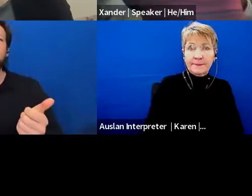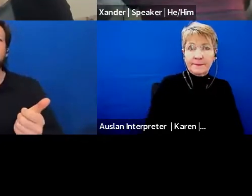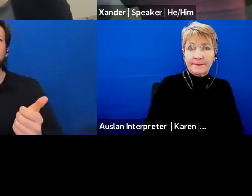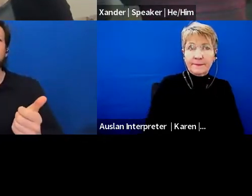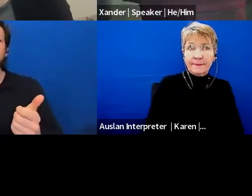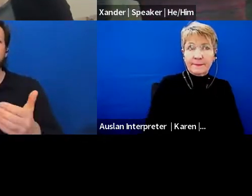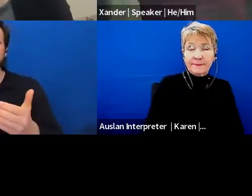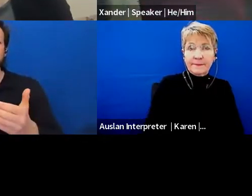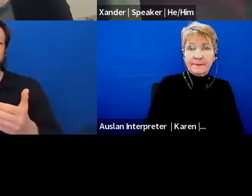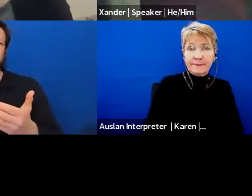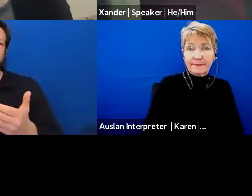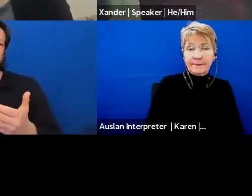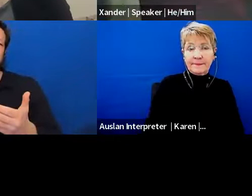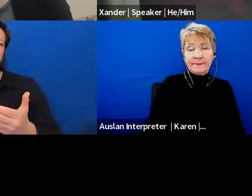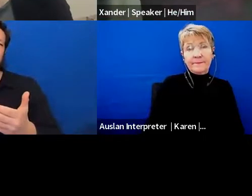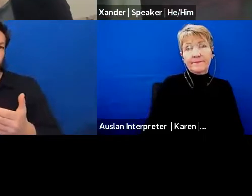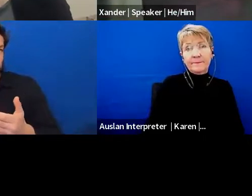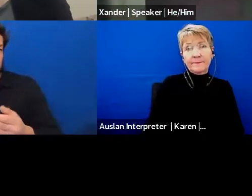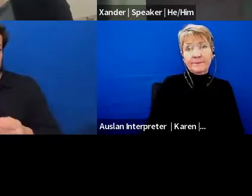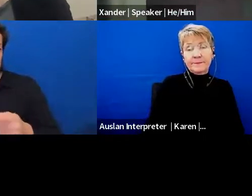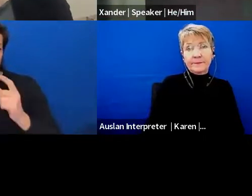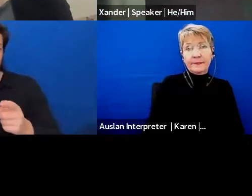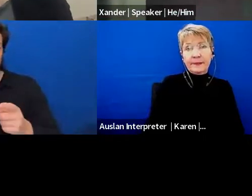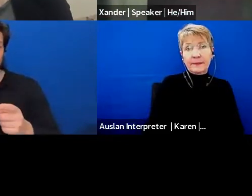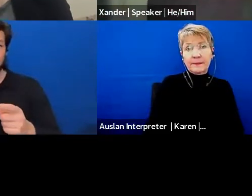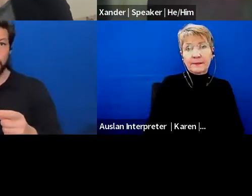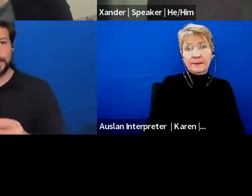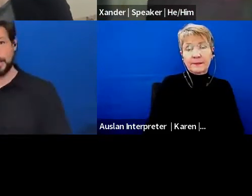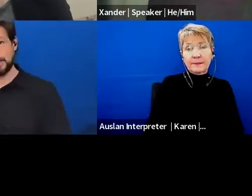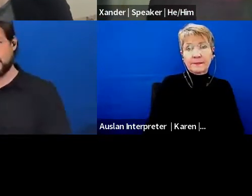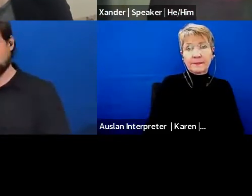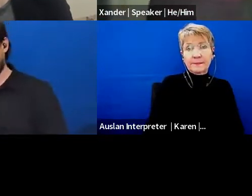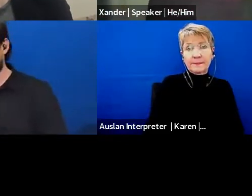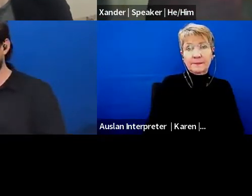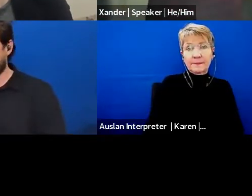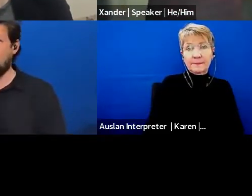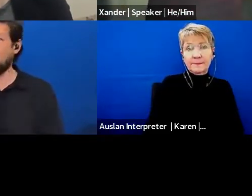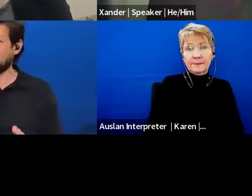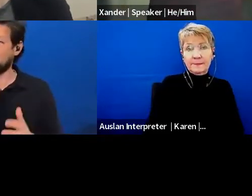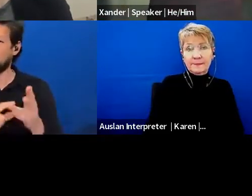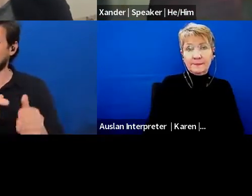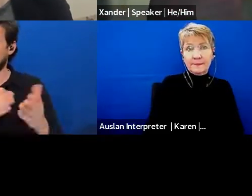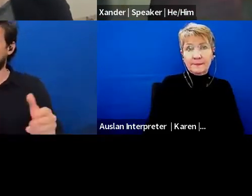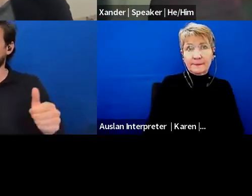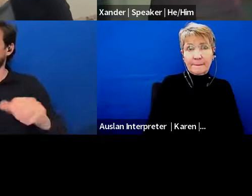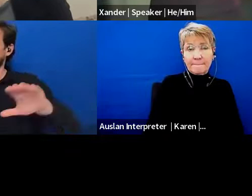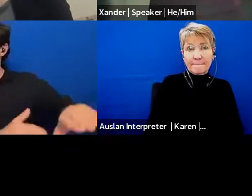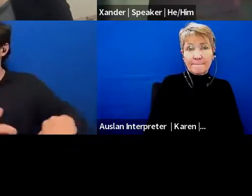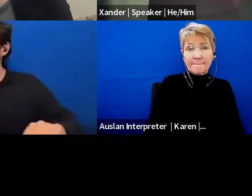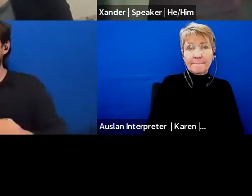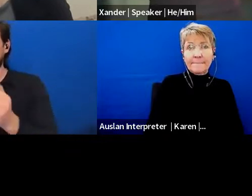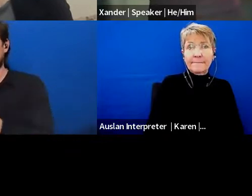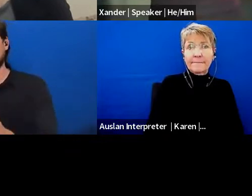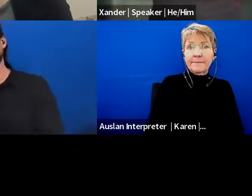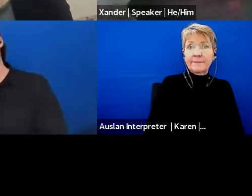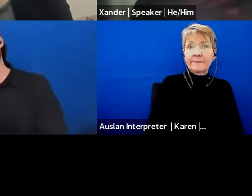example, to remind people that you could do something now and you needed support to do the next skill? Is that